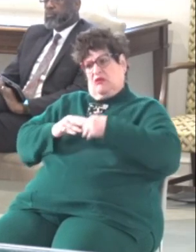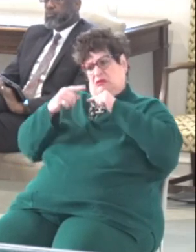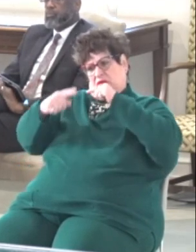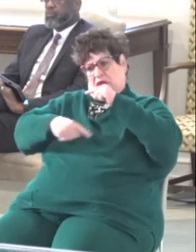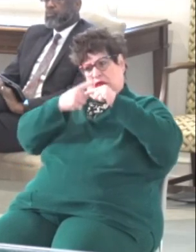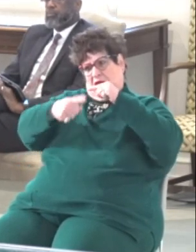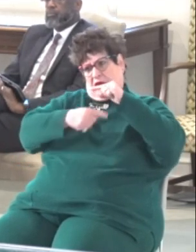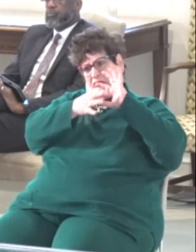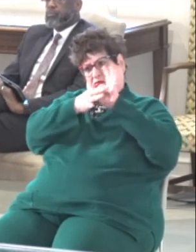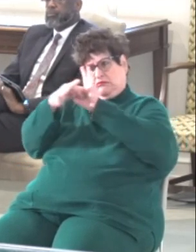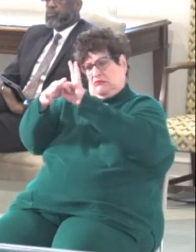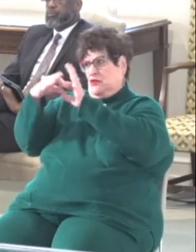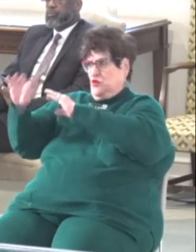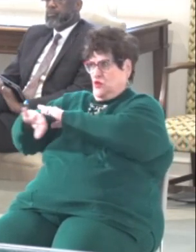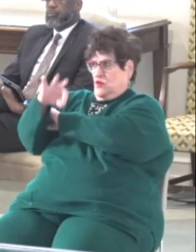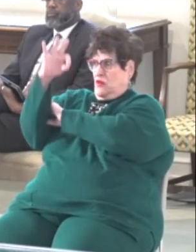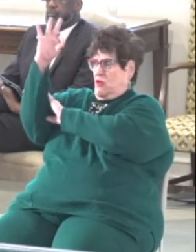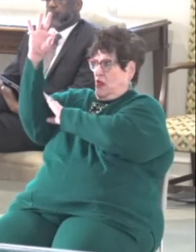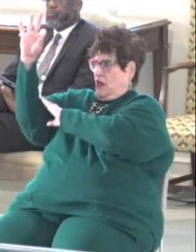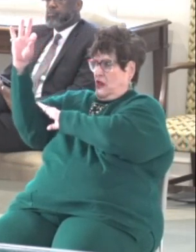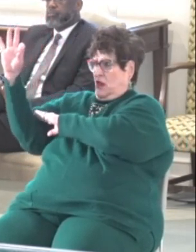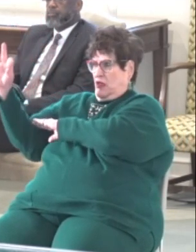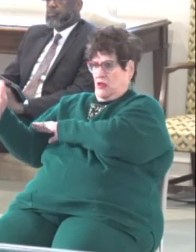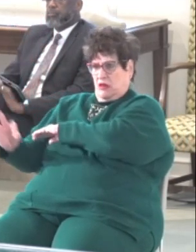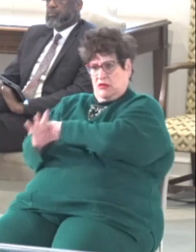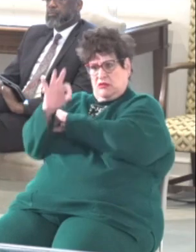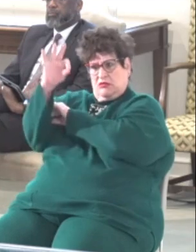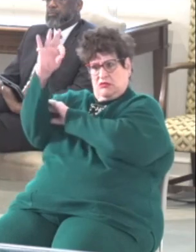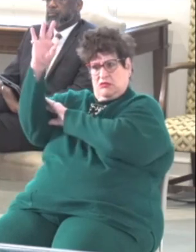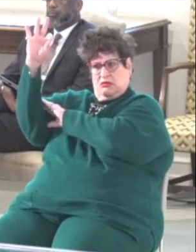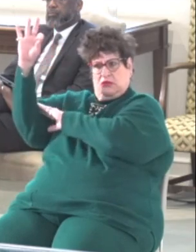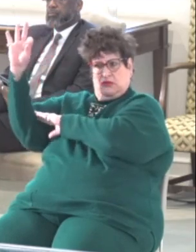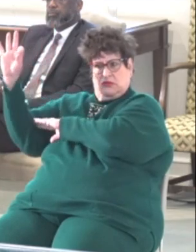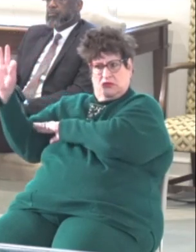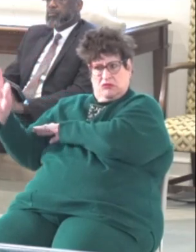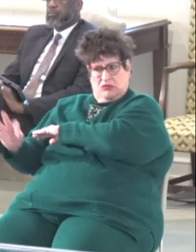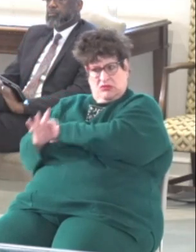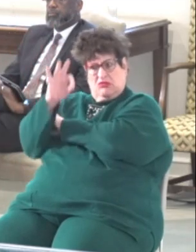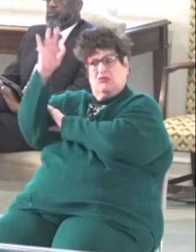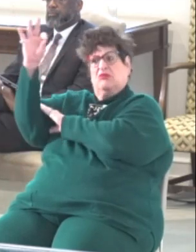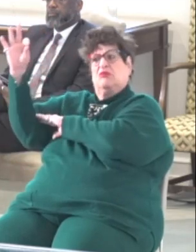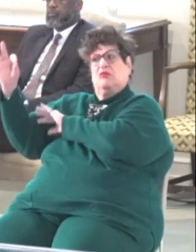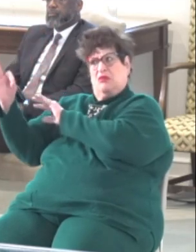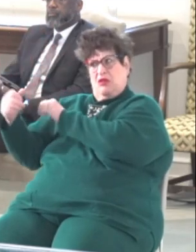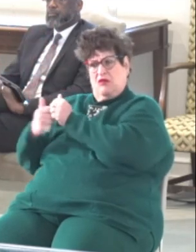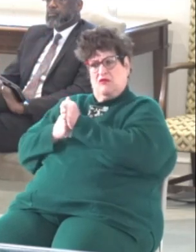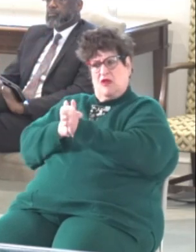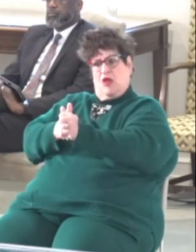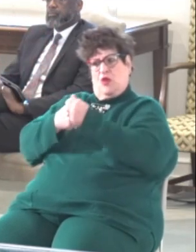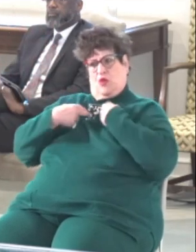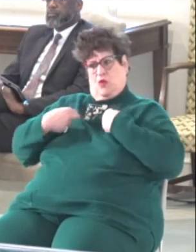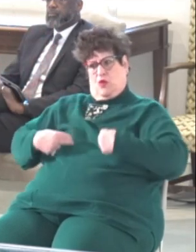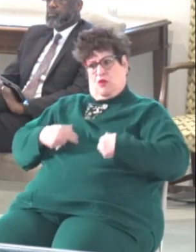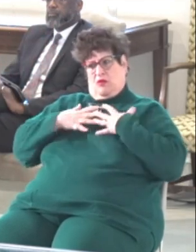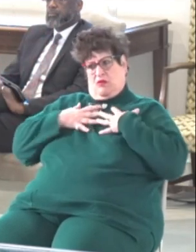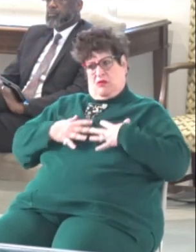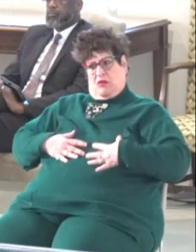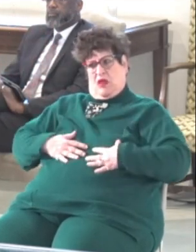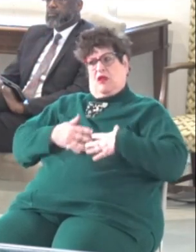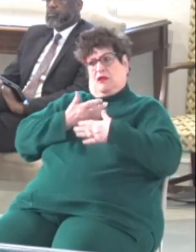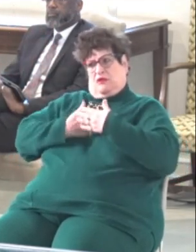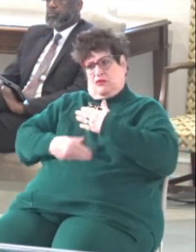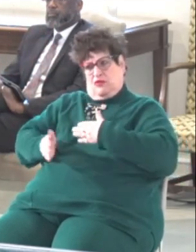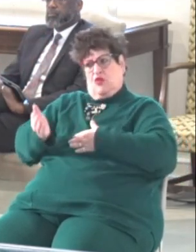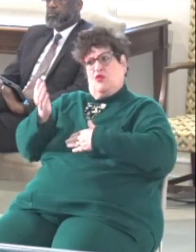connected to the sun's journey from its waxing and its waning and its waning to its waxing. Solstices